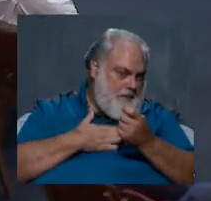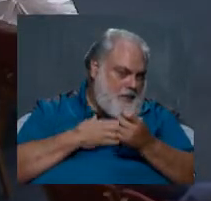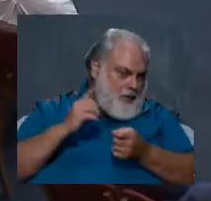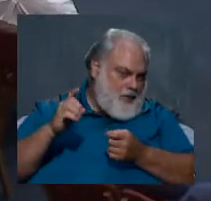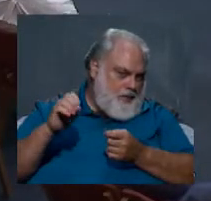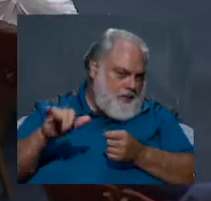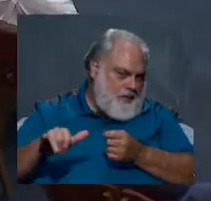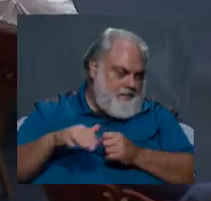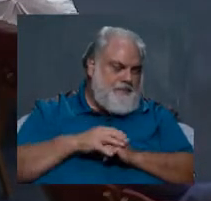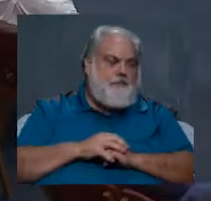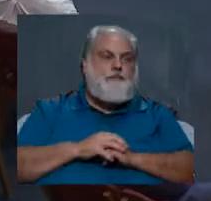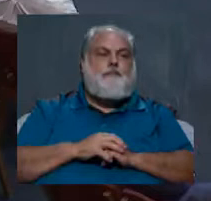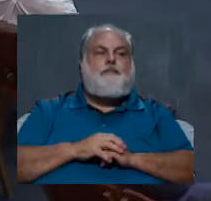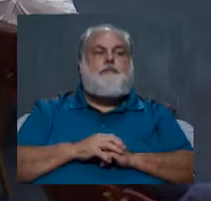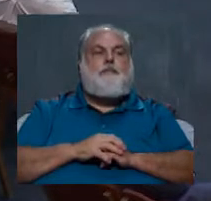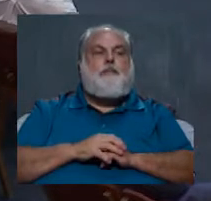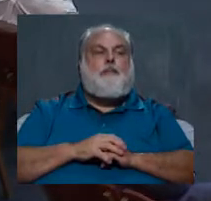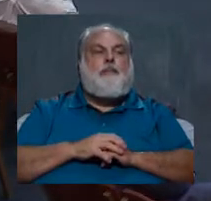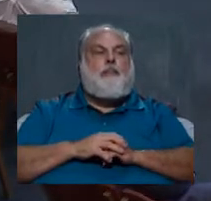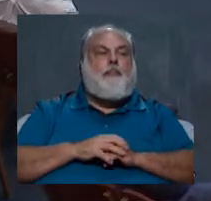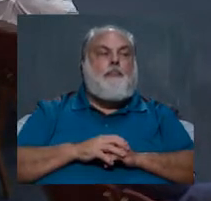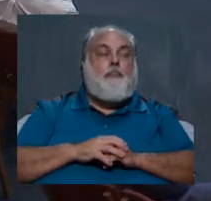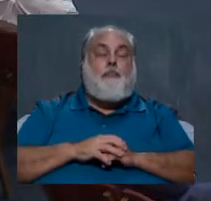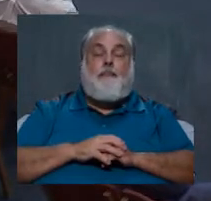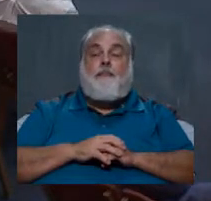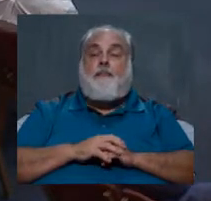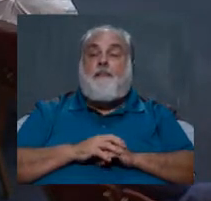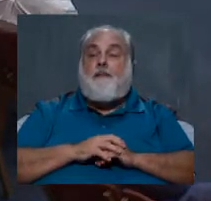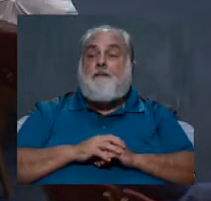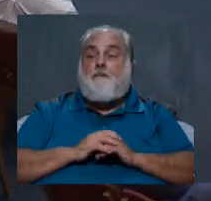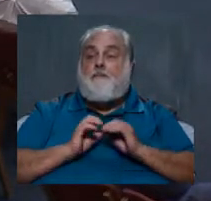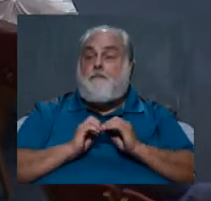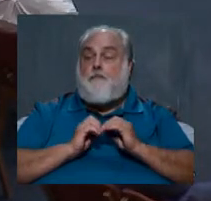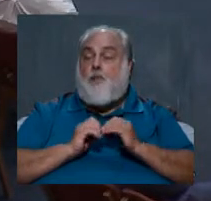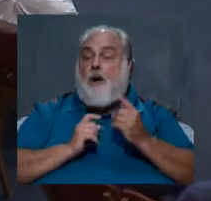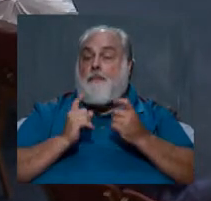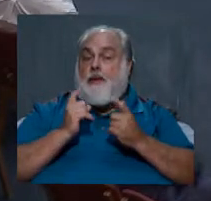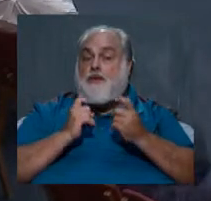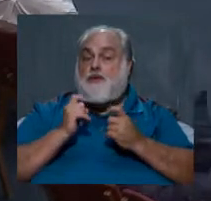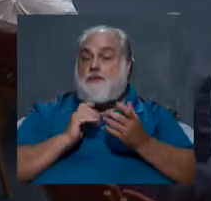Okay. Anything else from the applicant? No,